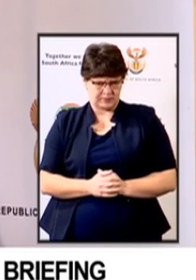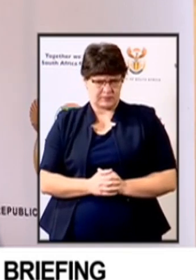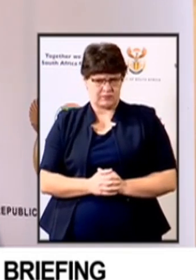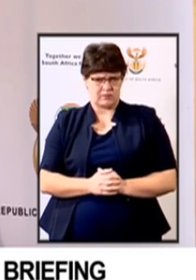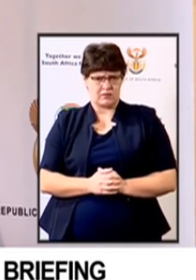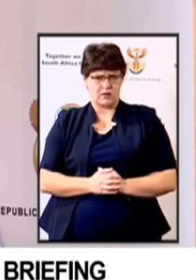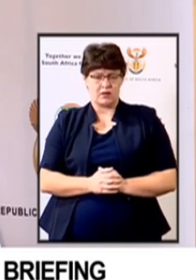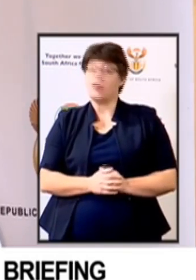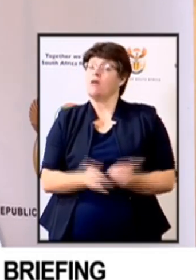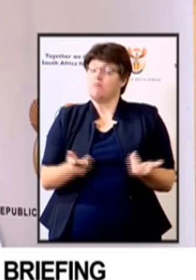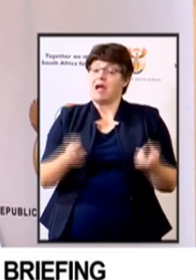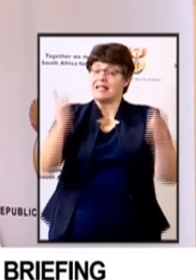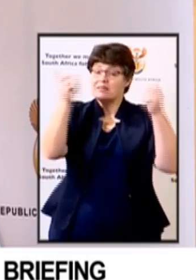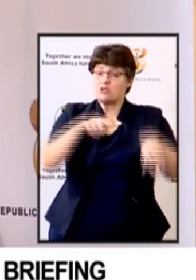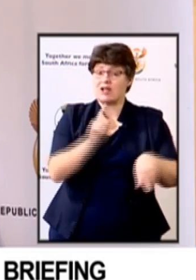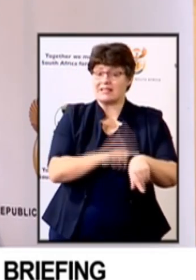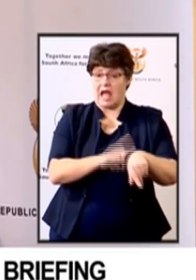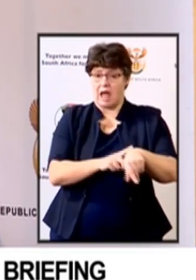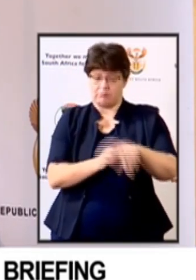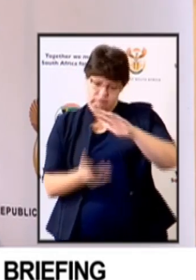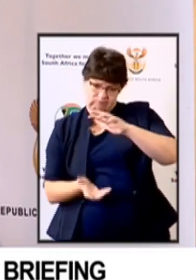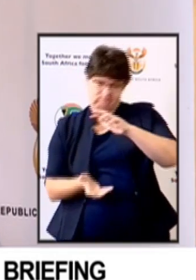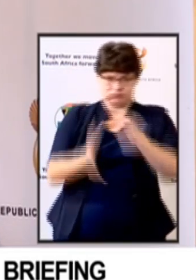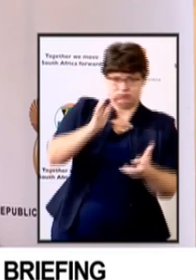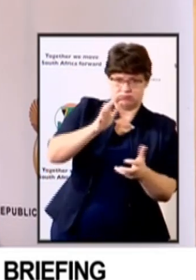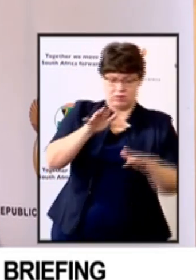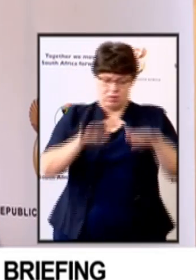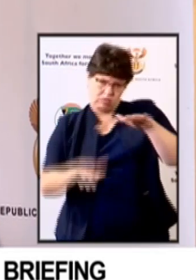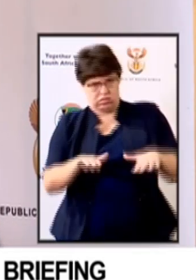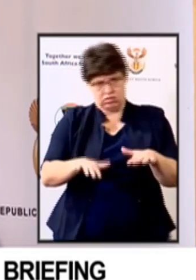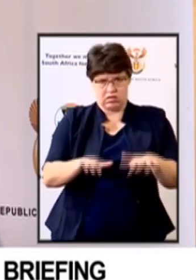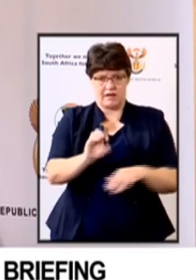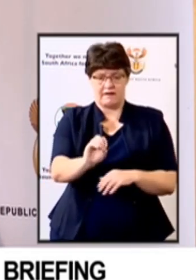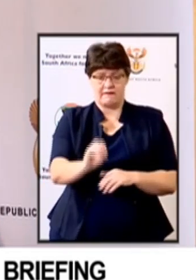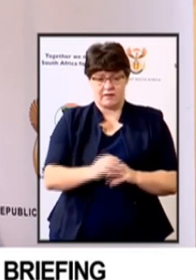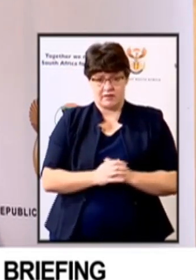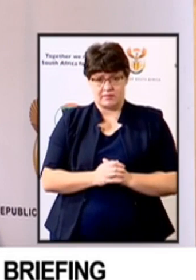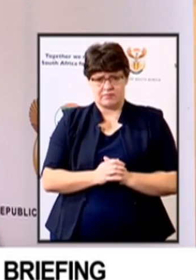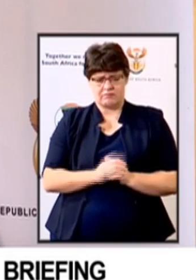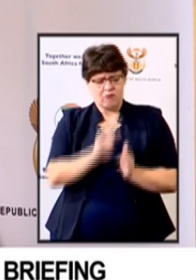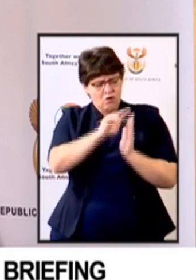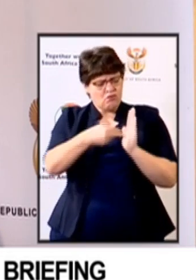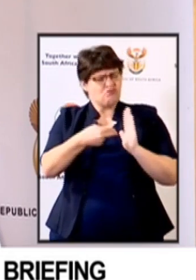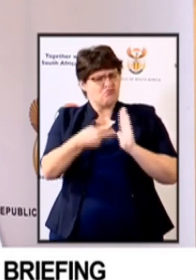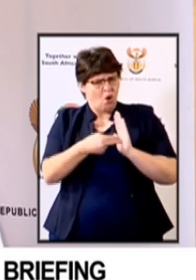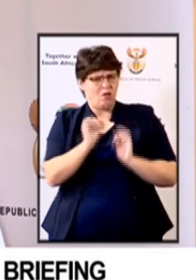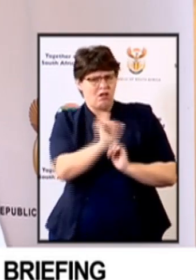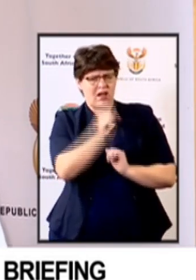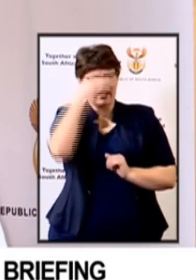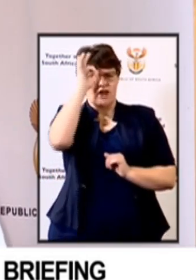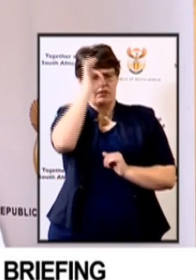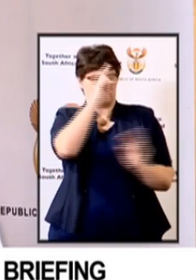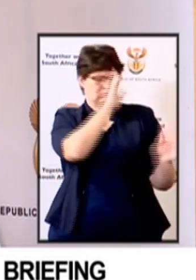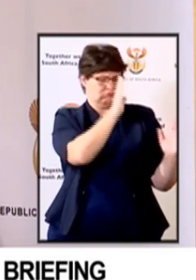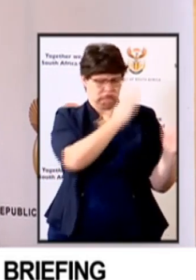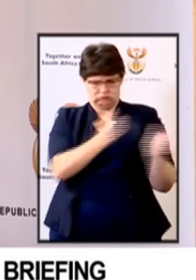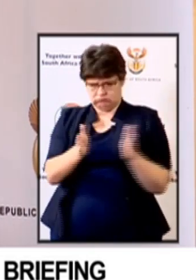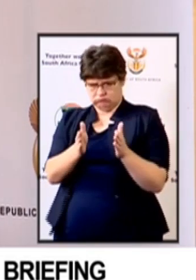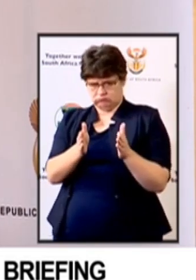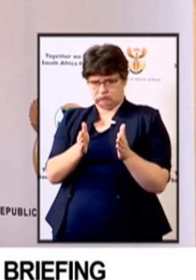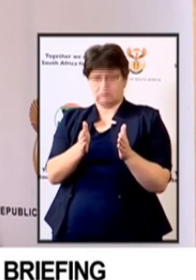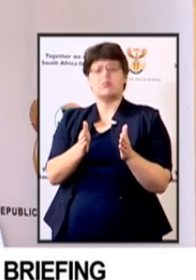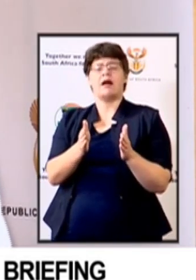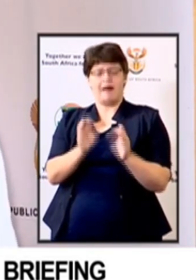of upheavals and instability. The role of the state has shifted to the spotlight depending on